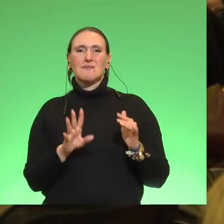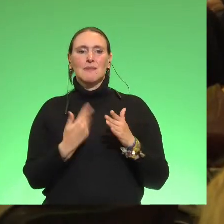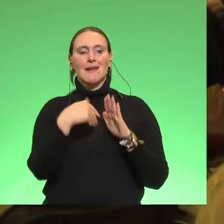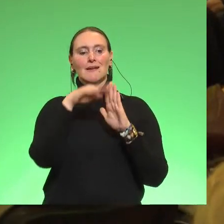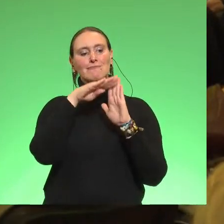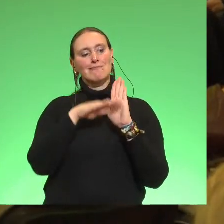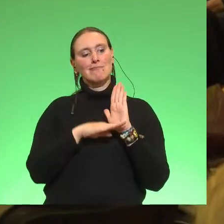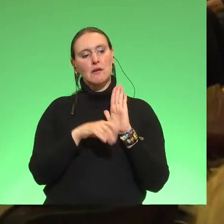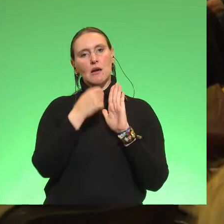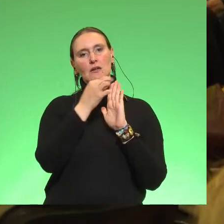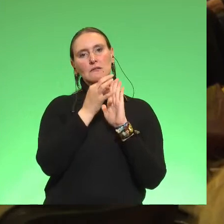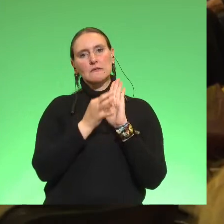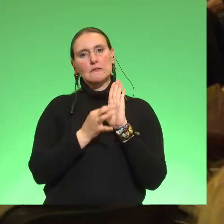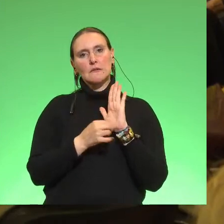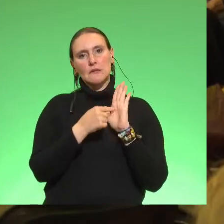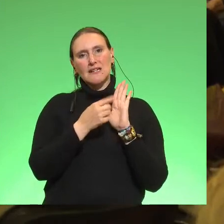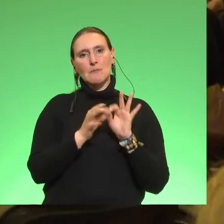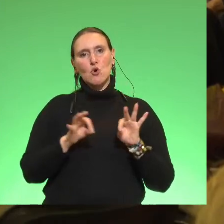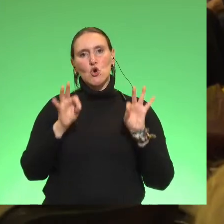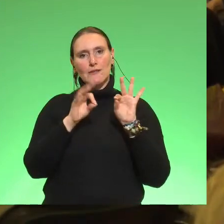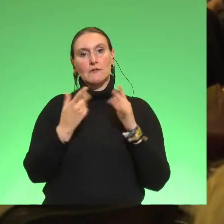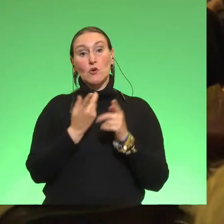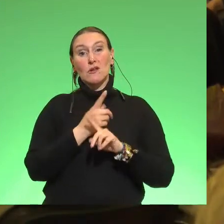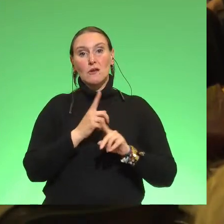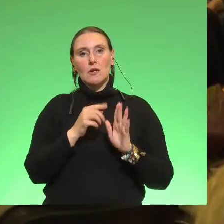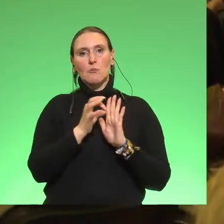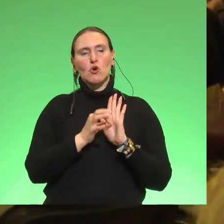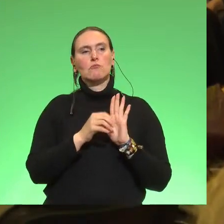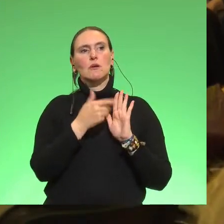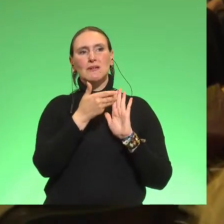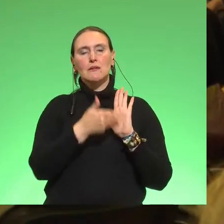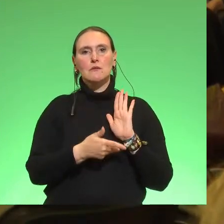it's kind of like another bet, or another